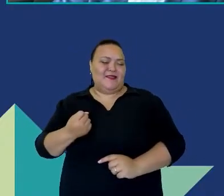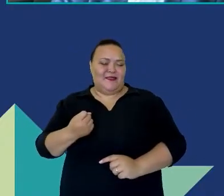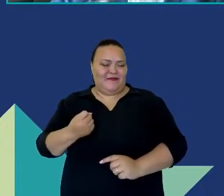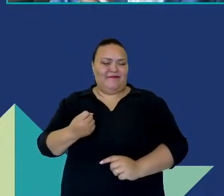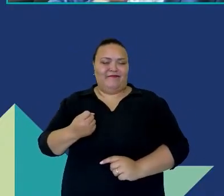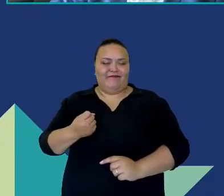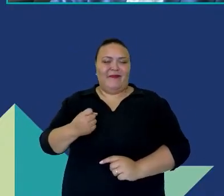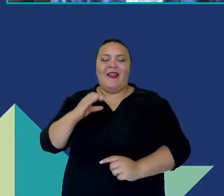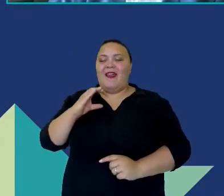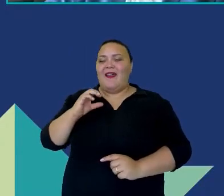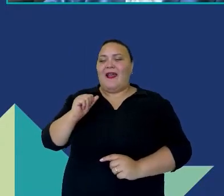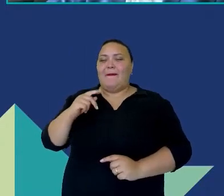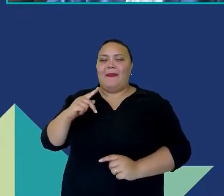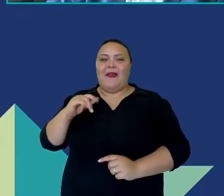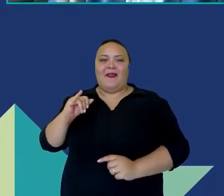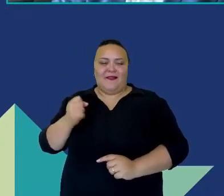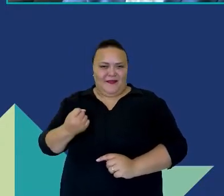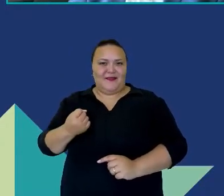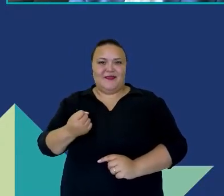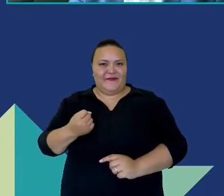but it's also other